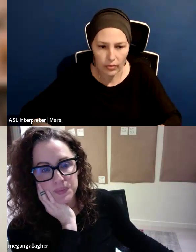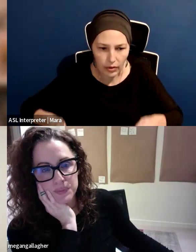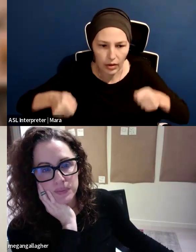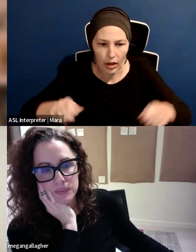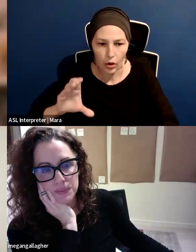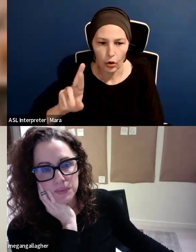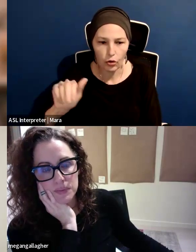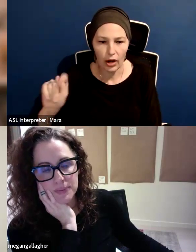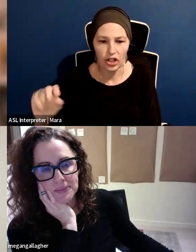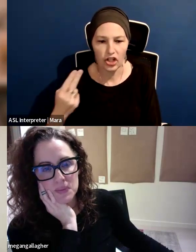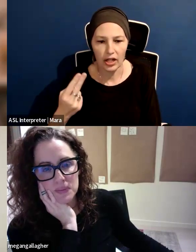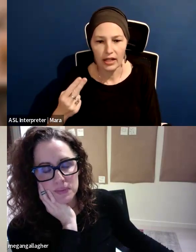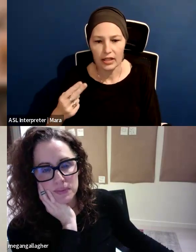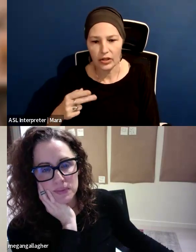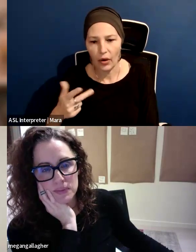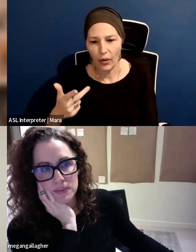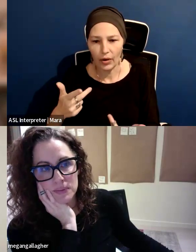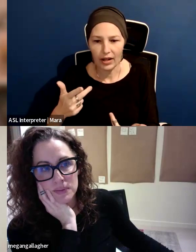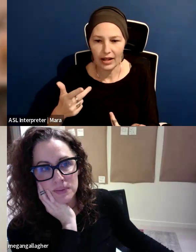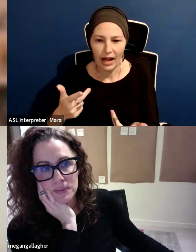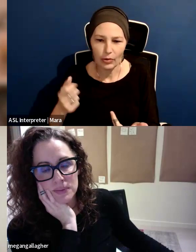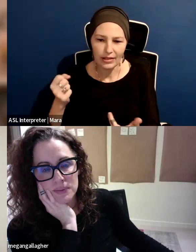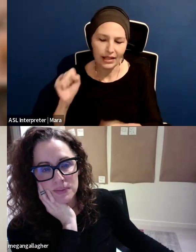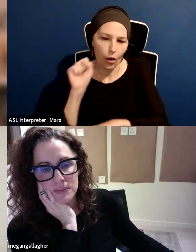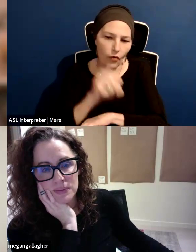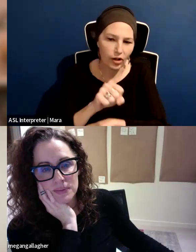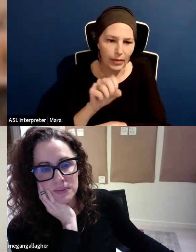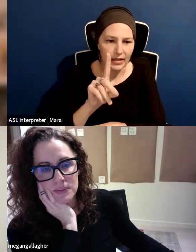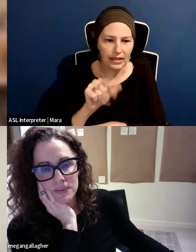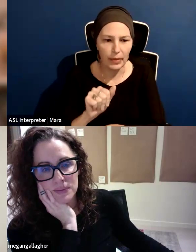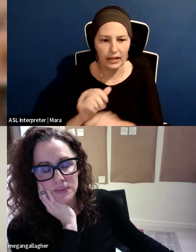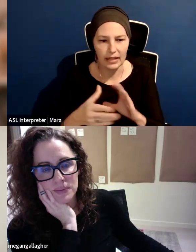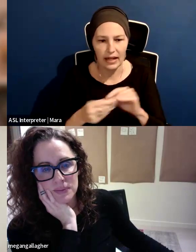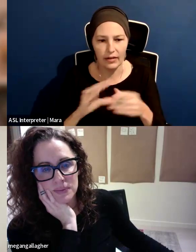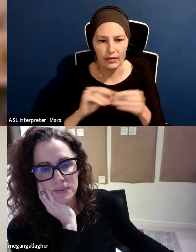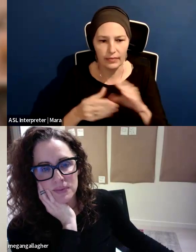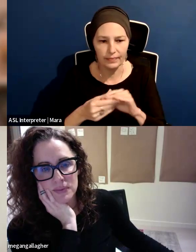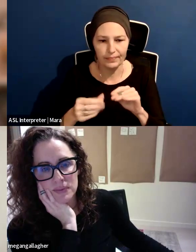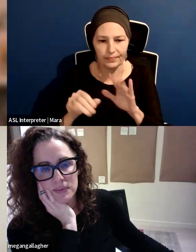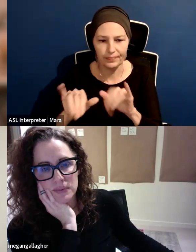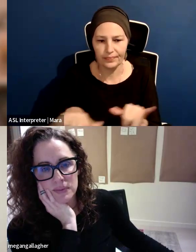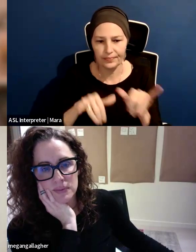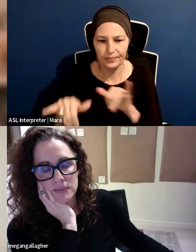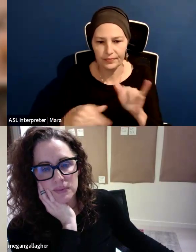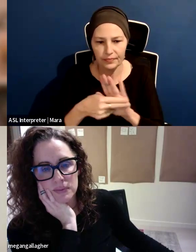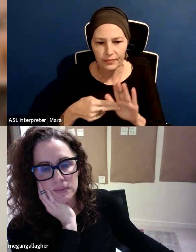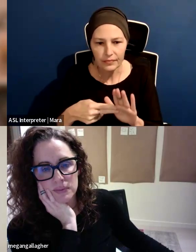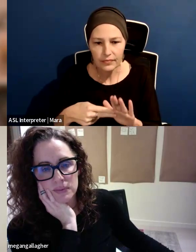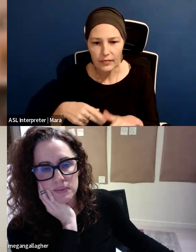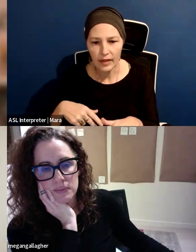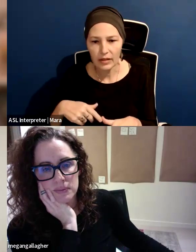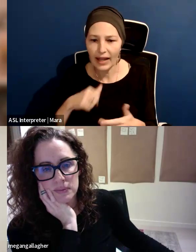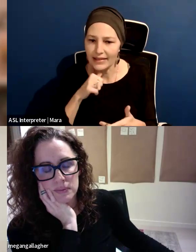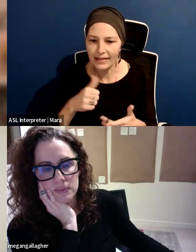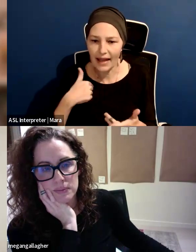very, I didn't have much connection with my disabled community. I was, you know, I was a young person, and then have been on a crutch for many years.